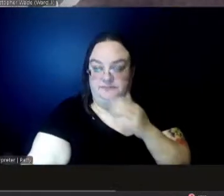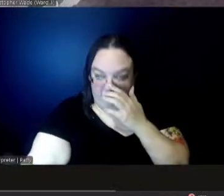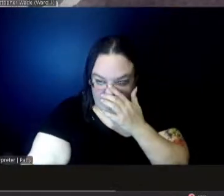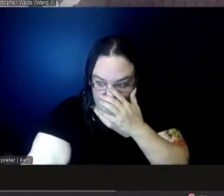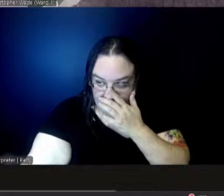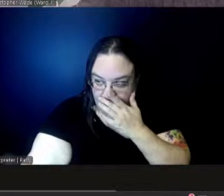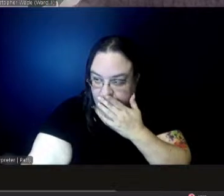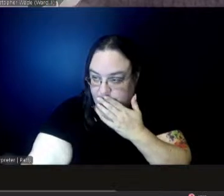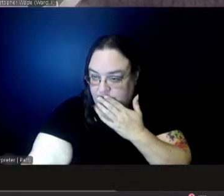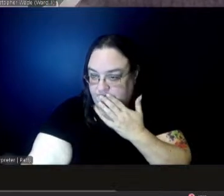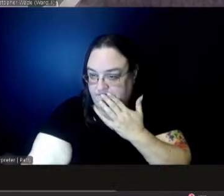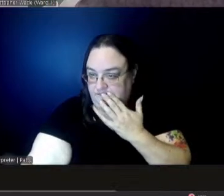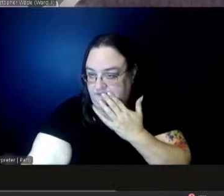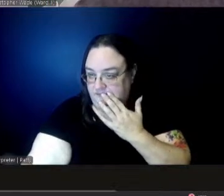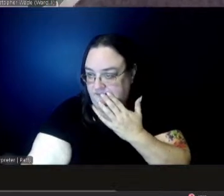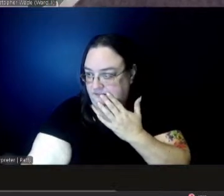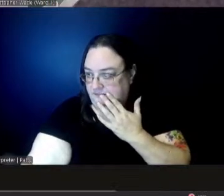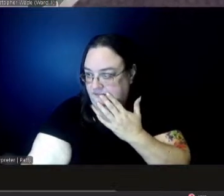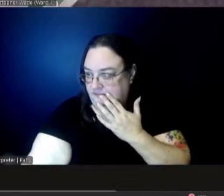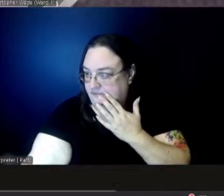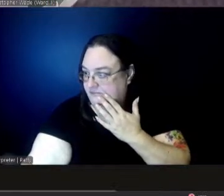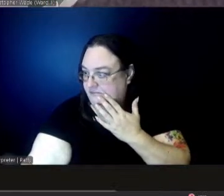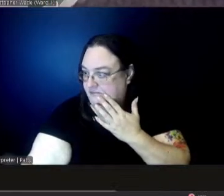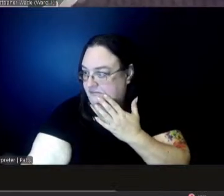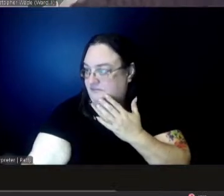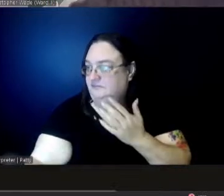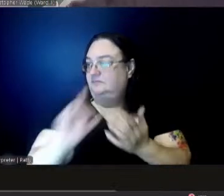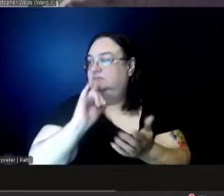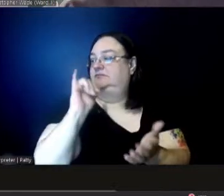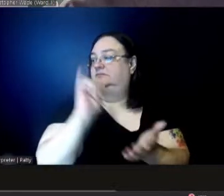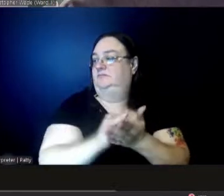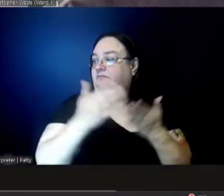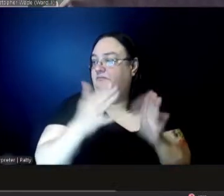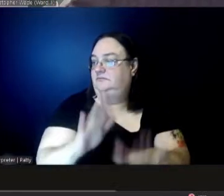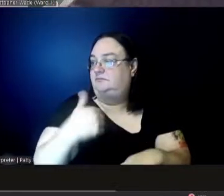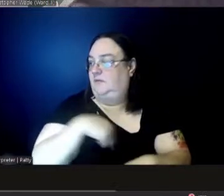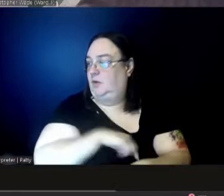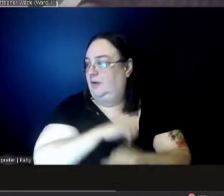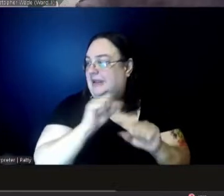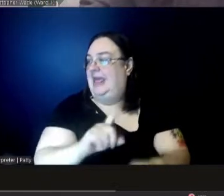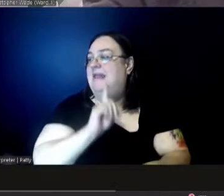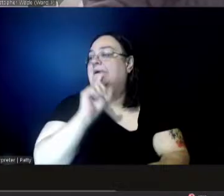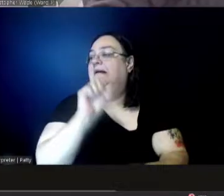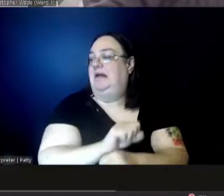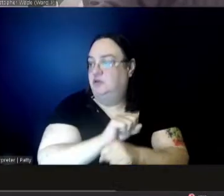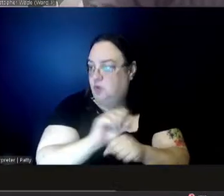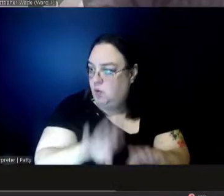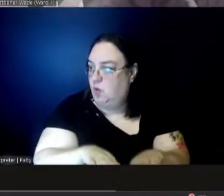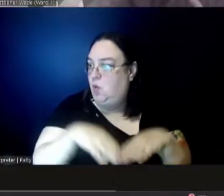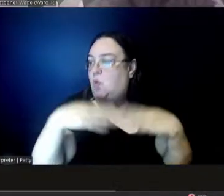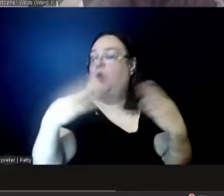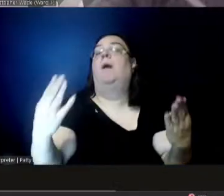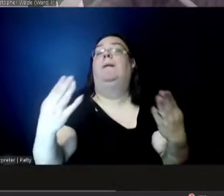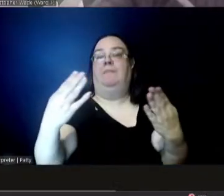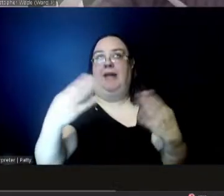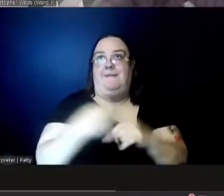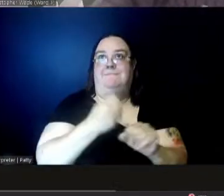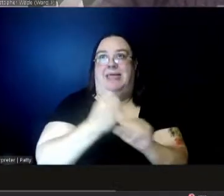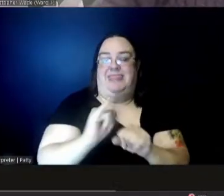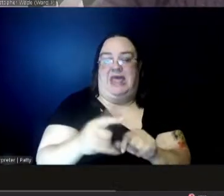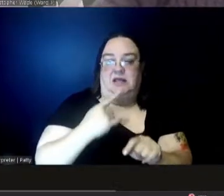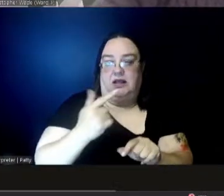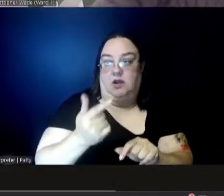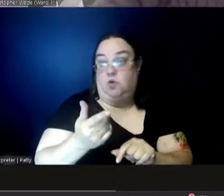3200 block Tremont, so that way we can actually open and make that turn to the right or to the